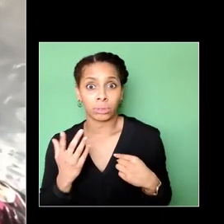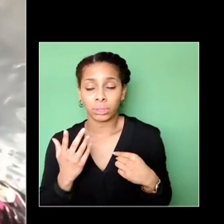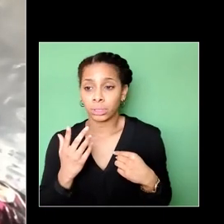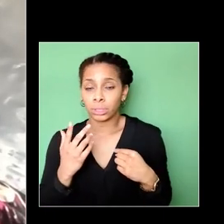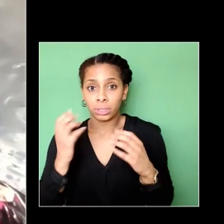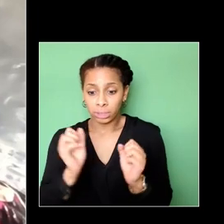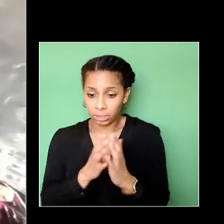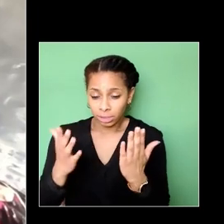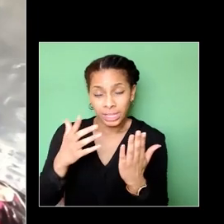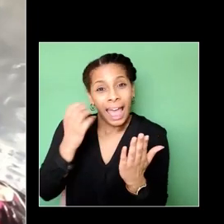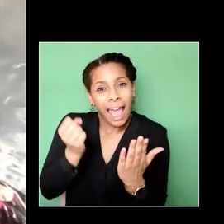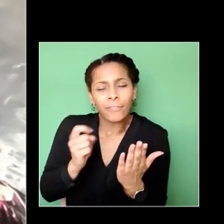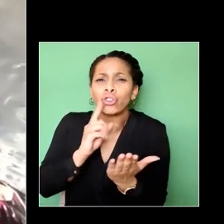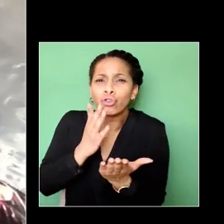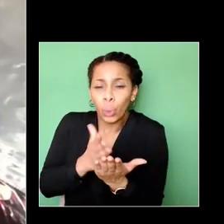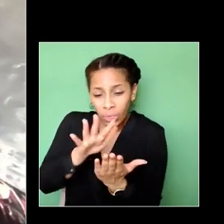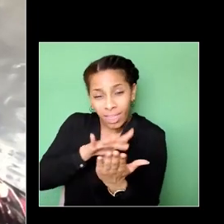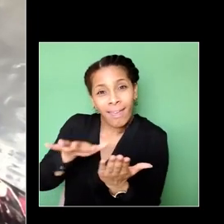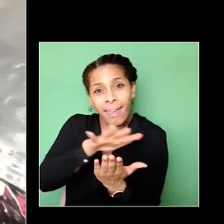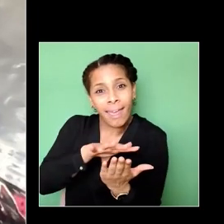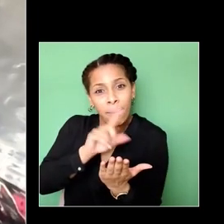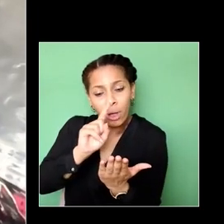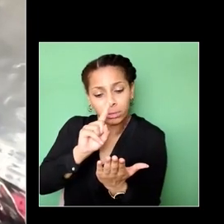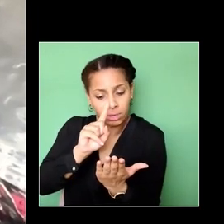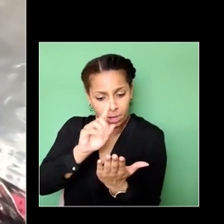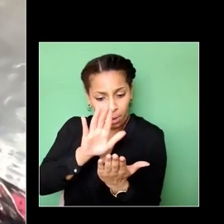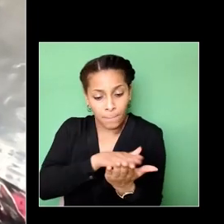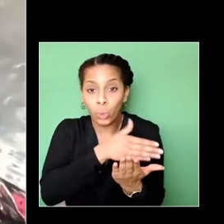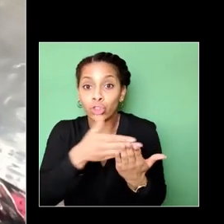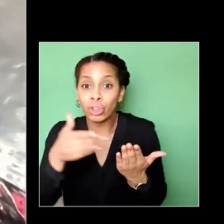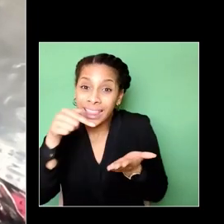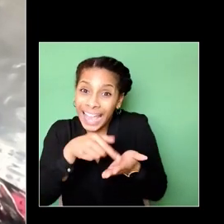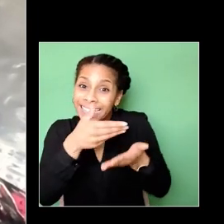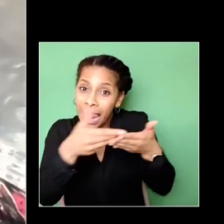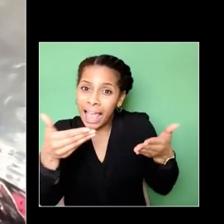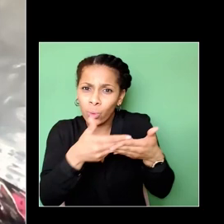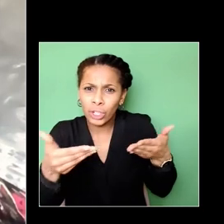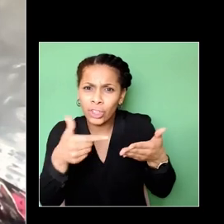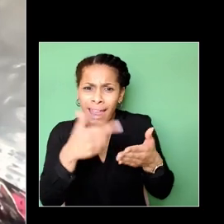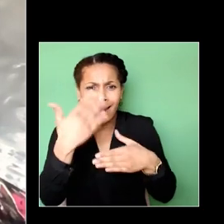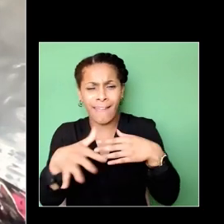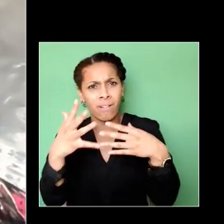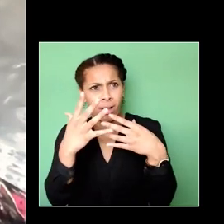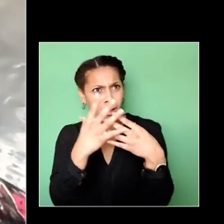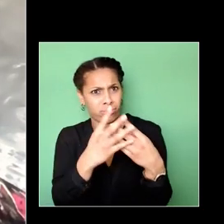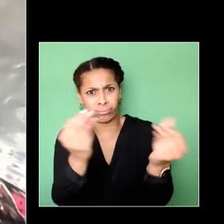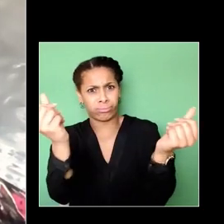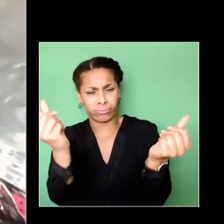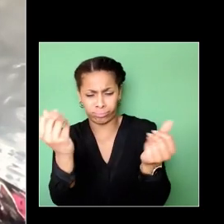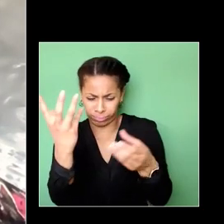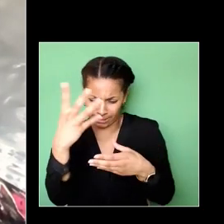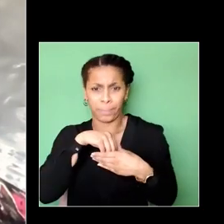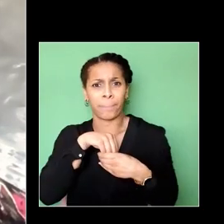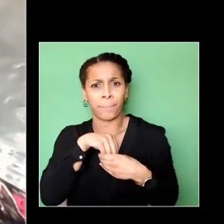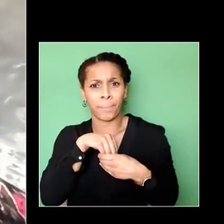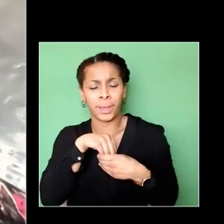poetry never goes away. The poetry is the language. And that I was really trying to make sense